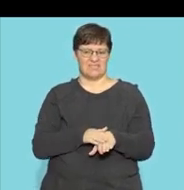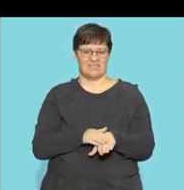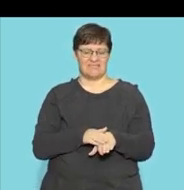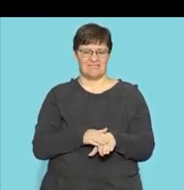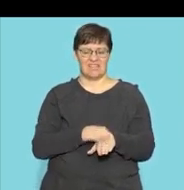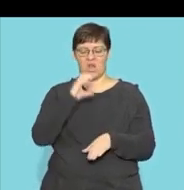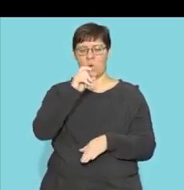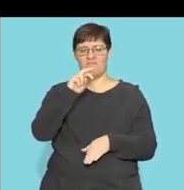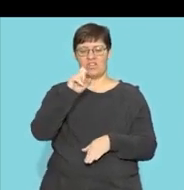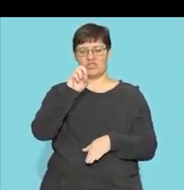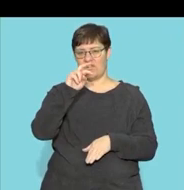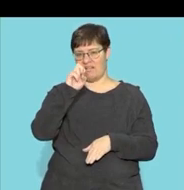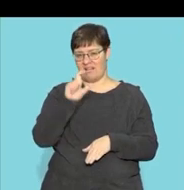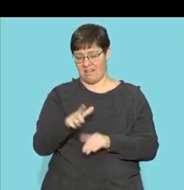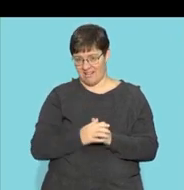current.